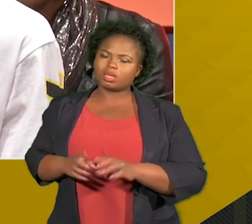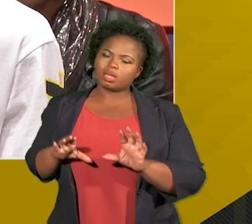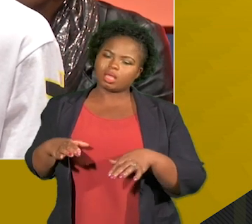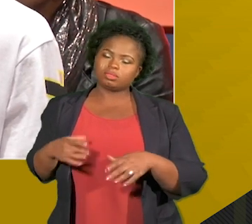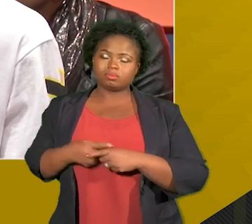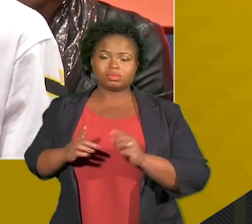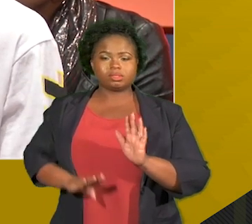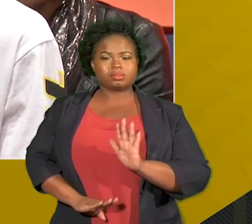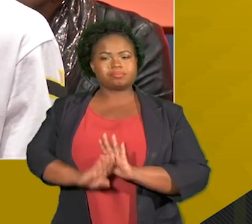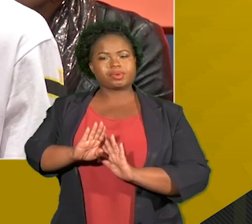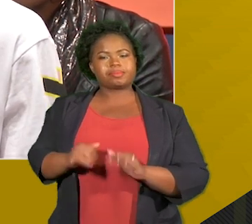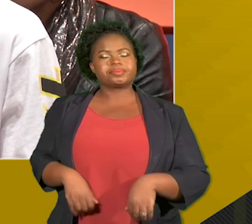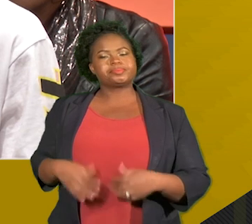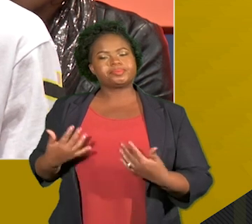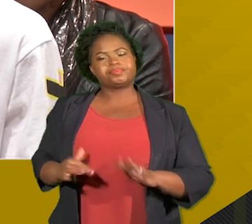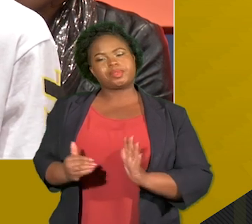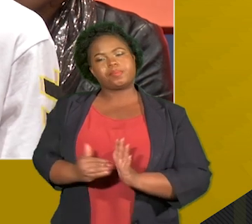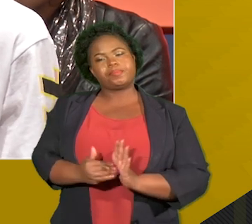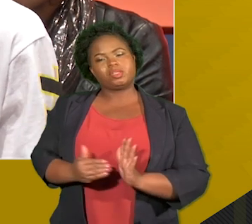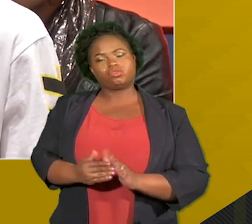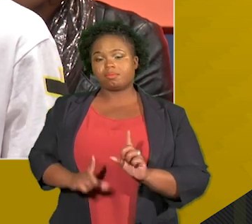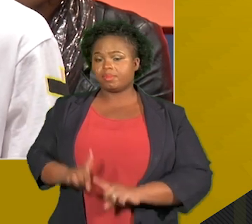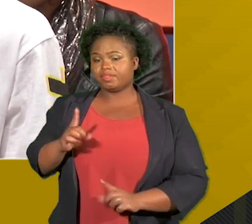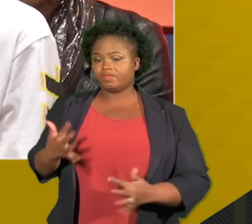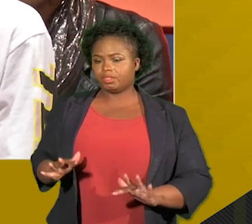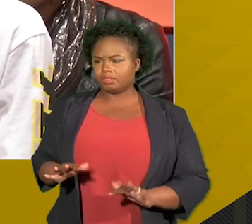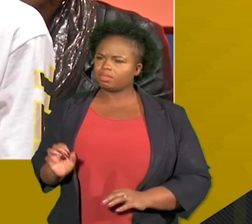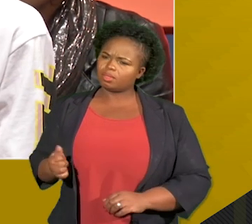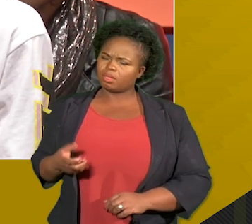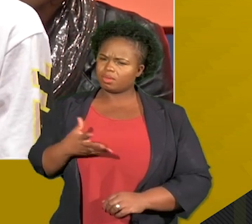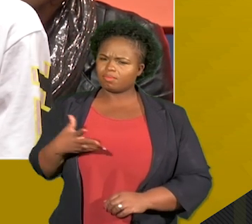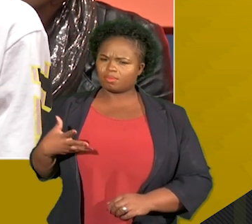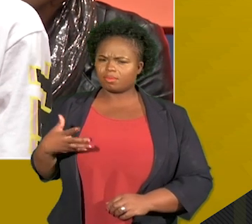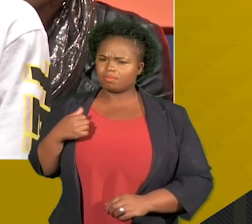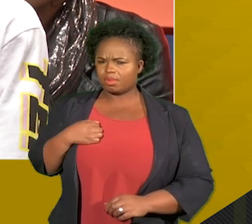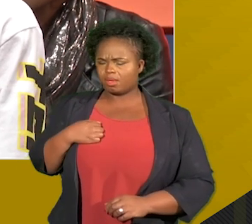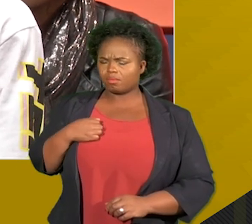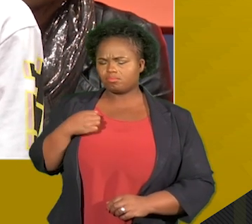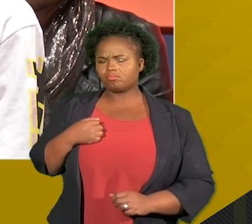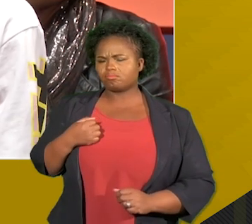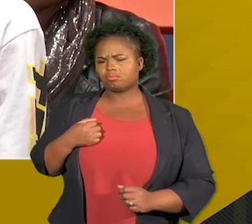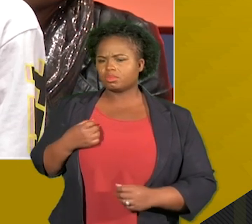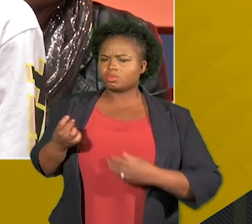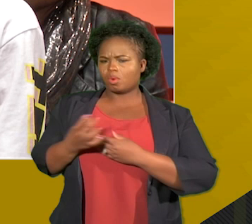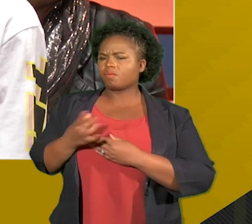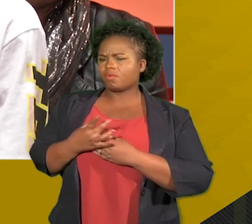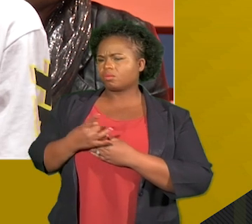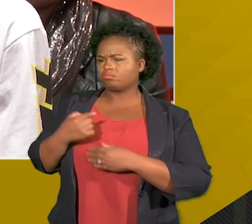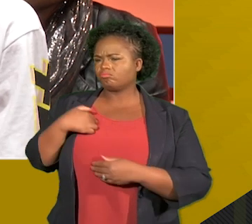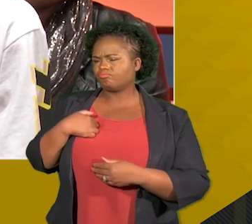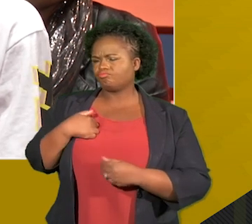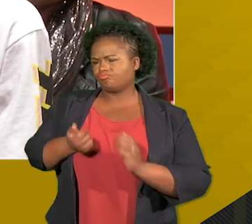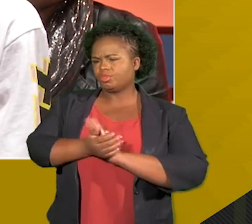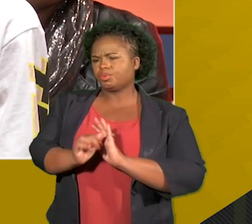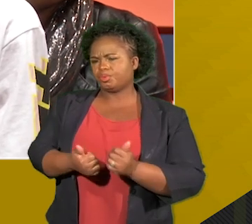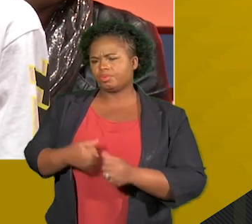ka passa matric ka passa mama ka are go bone re ngwana ka vele o ya gona o draw ere